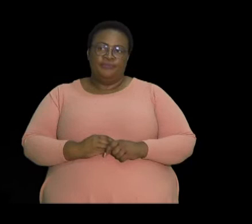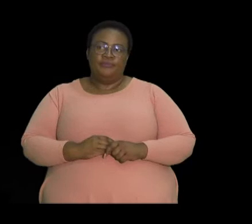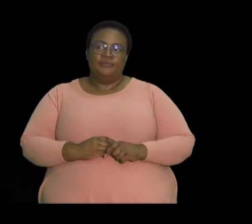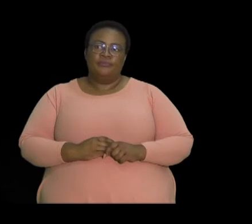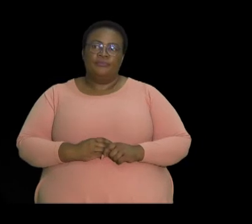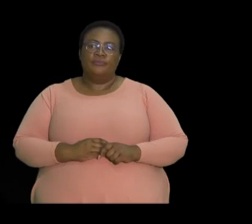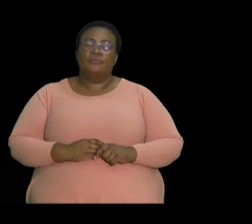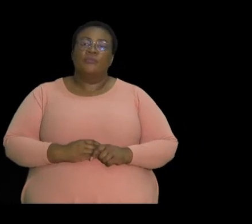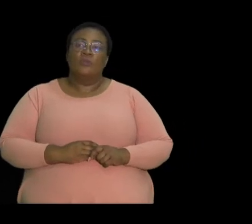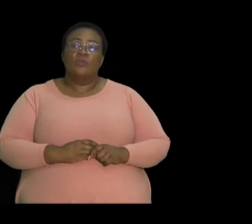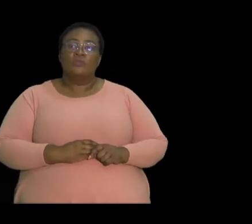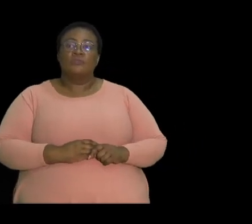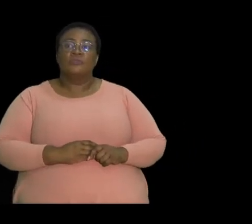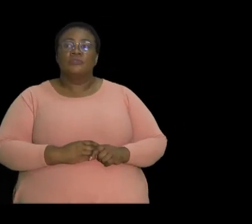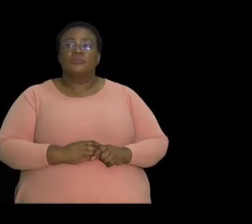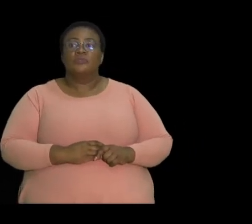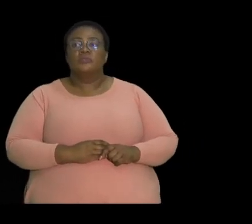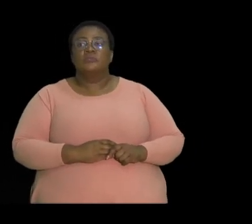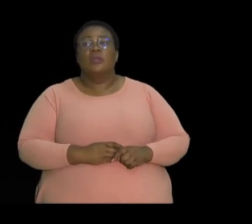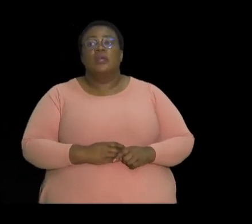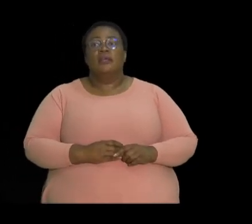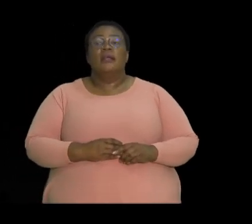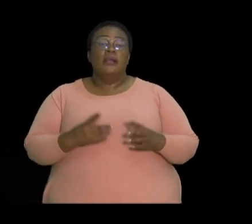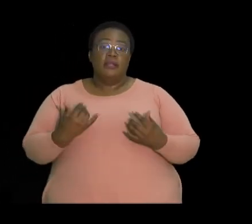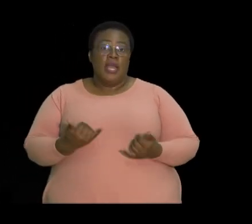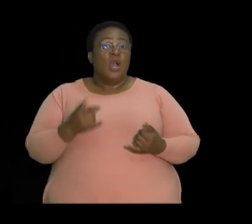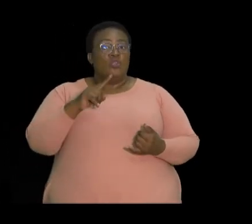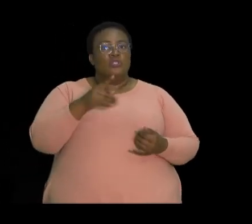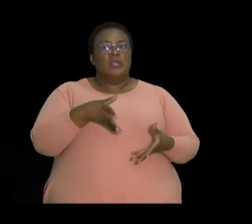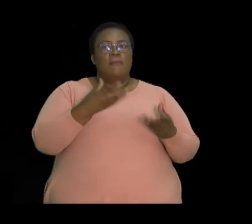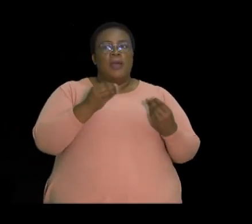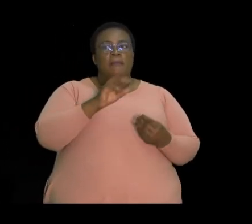is still intact. Now, Sibongile actually got